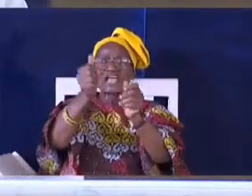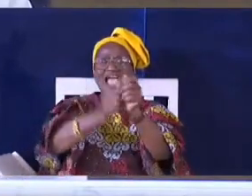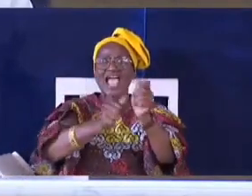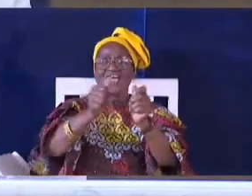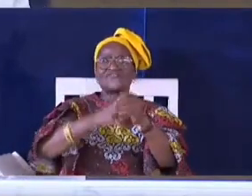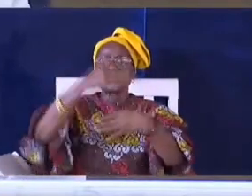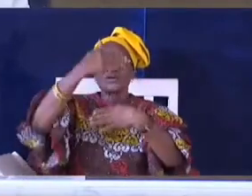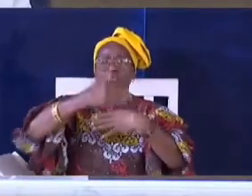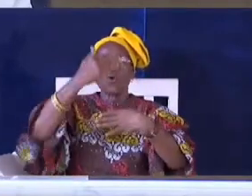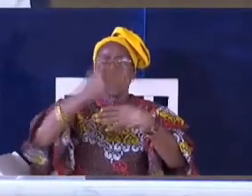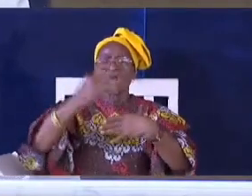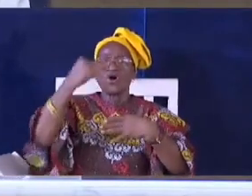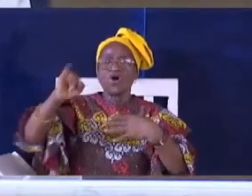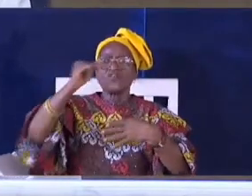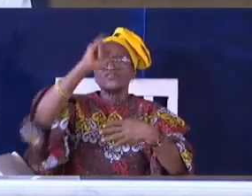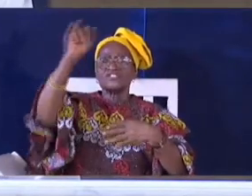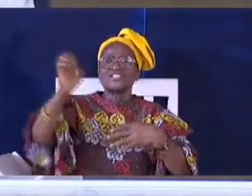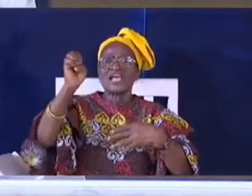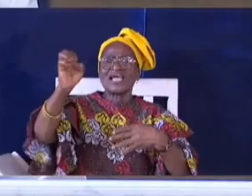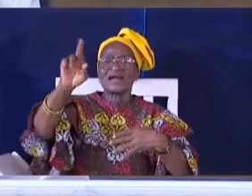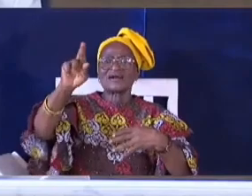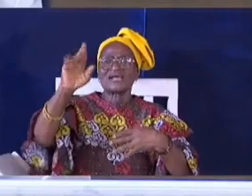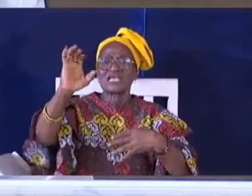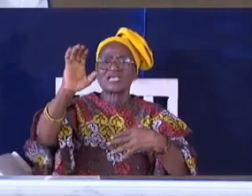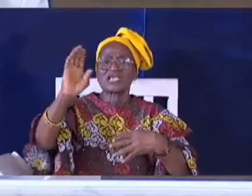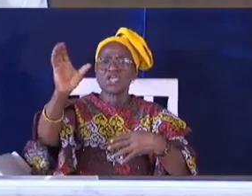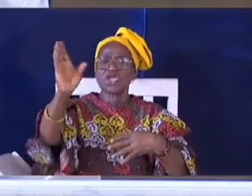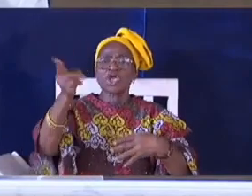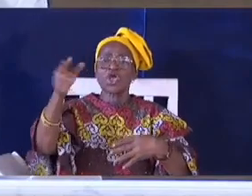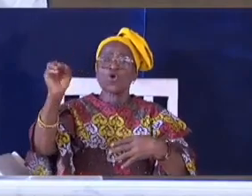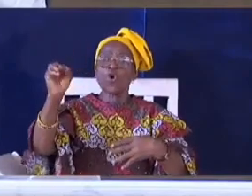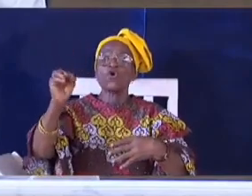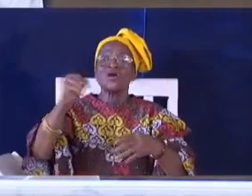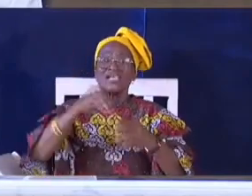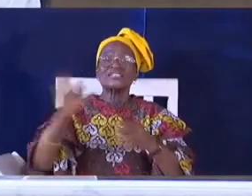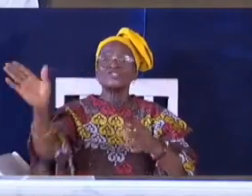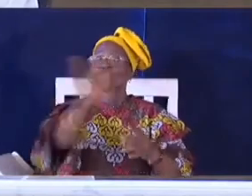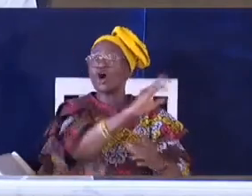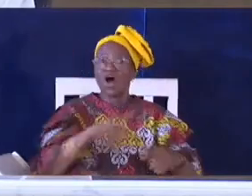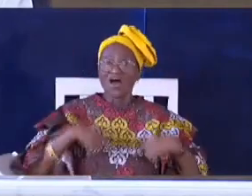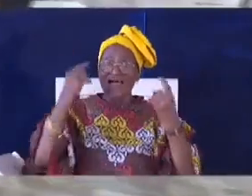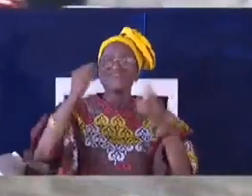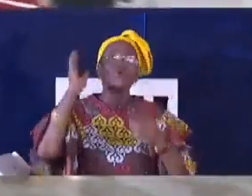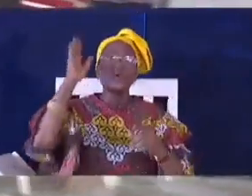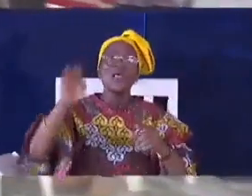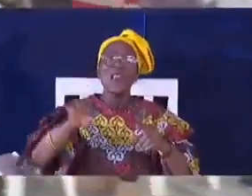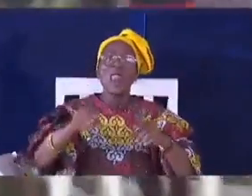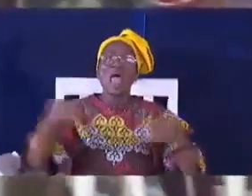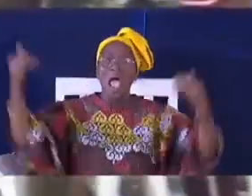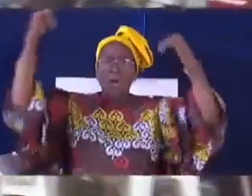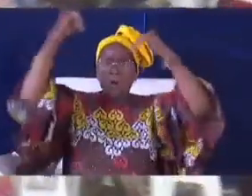every wall of Jericho in your life will collapse right now.